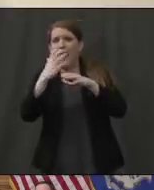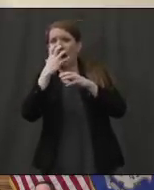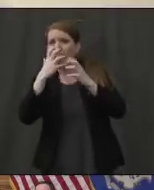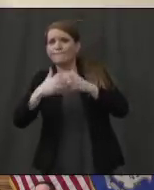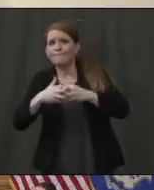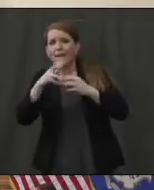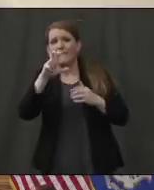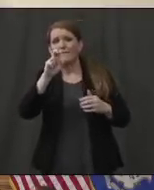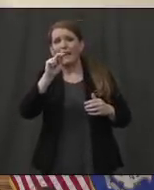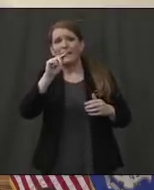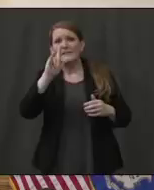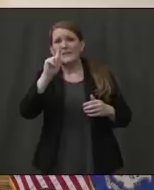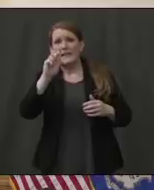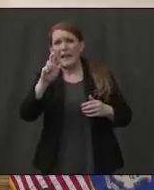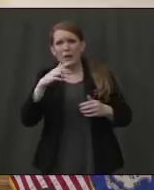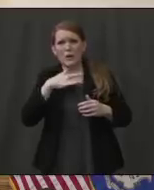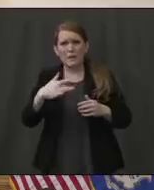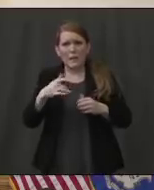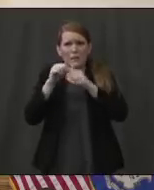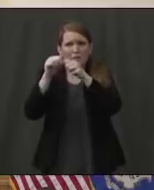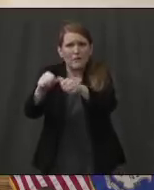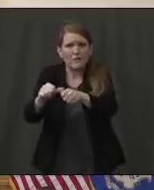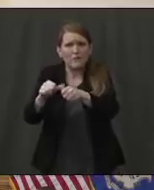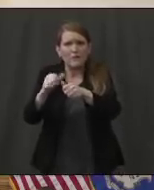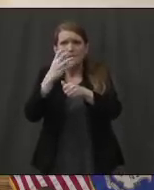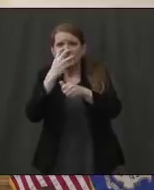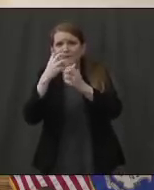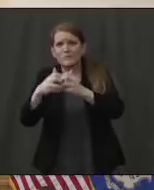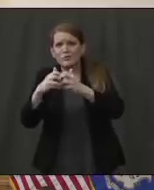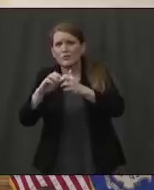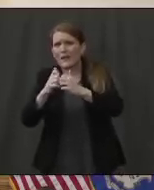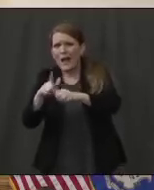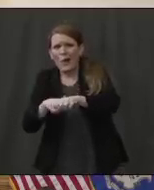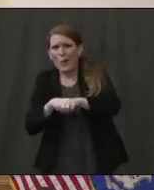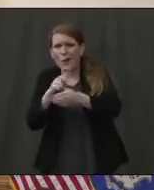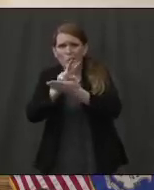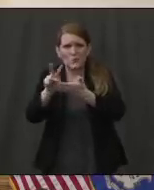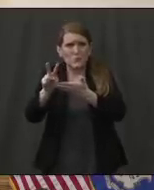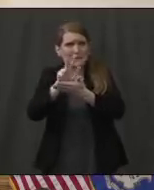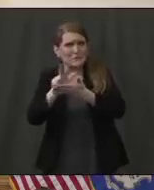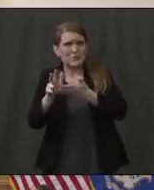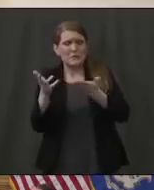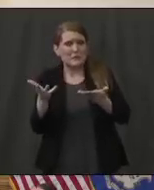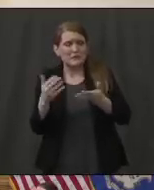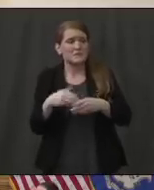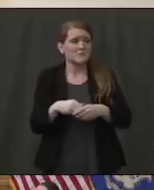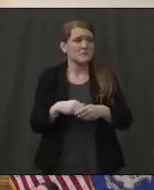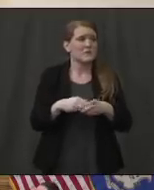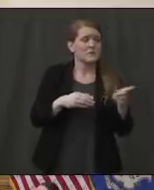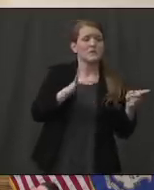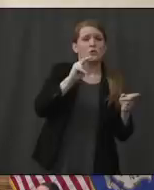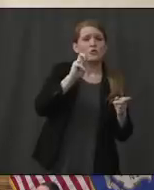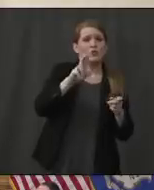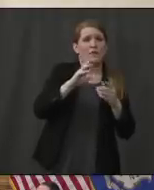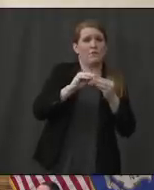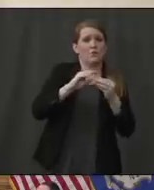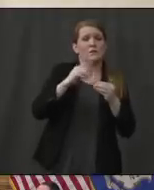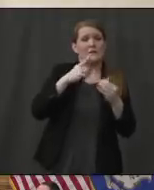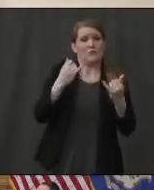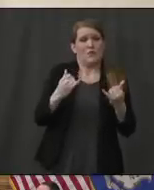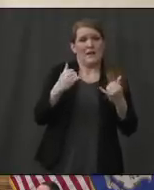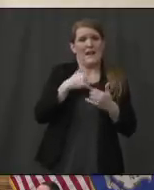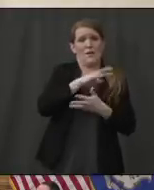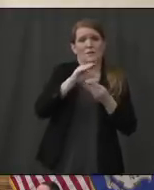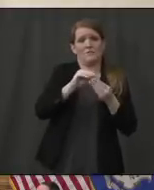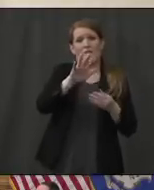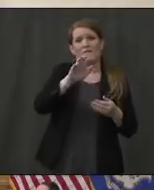Because that, is it 2 weeks, 3 weeks, 4 weeks? I don't know who has experience. We currently have 517 patients